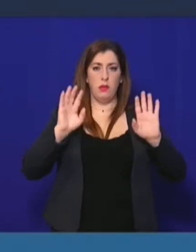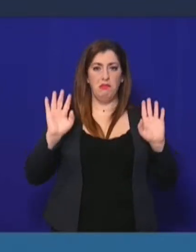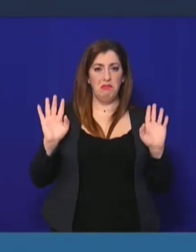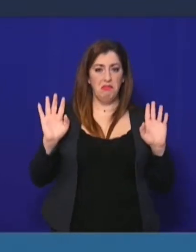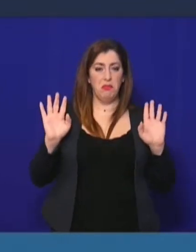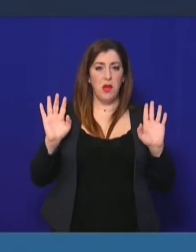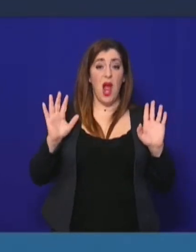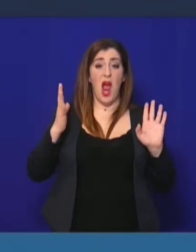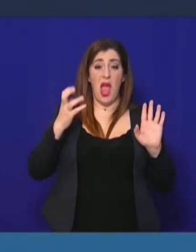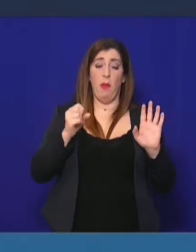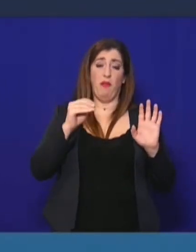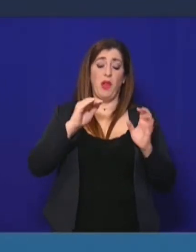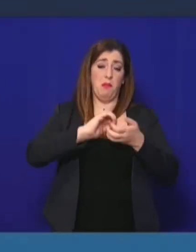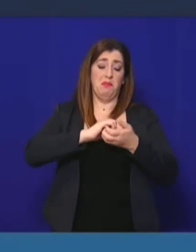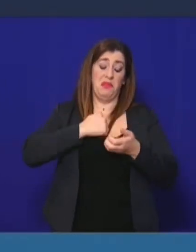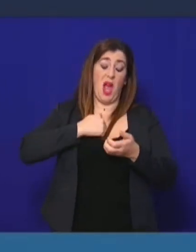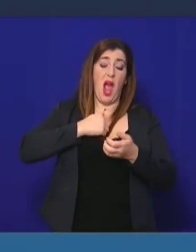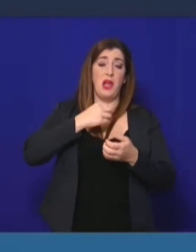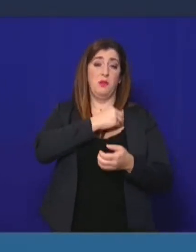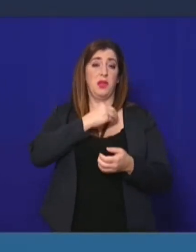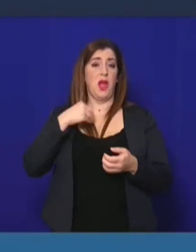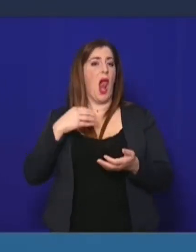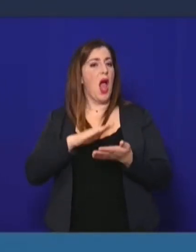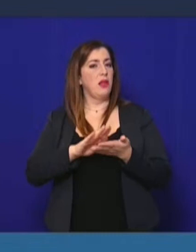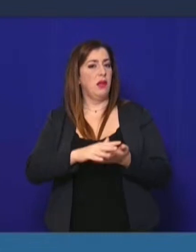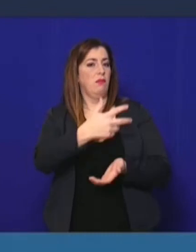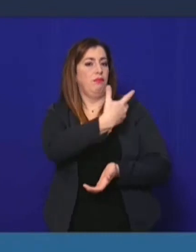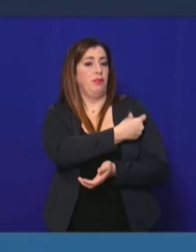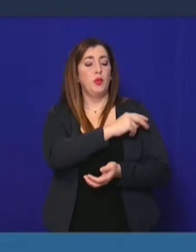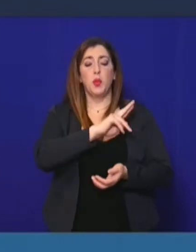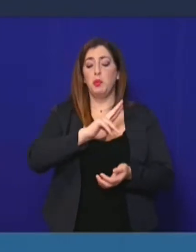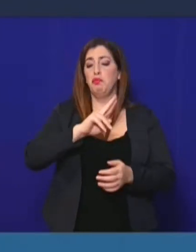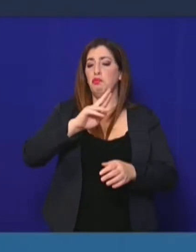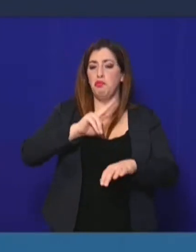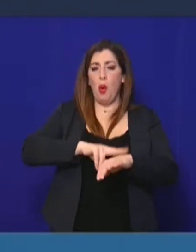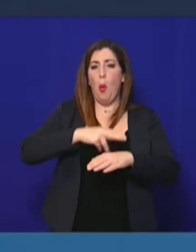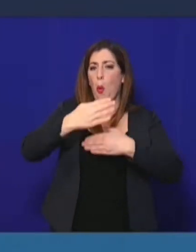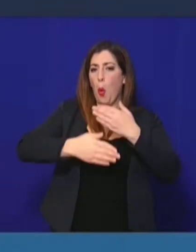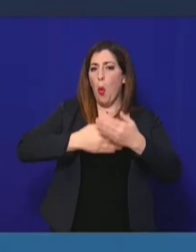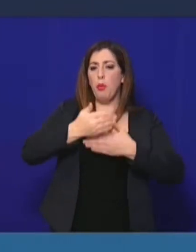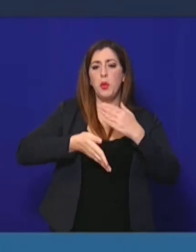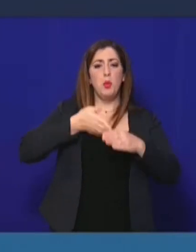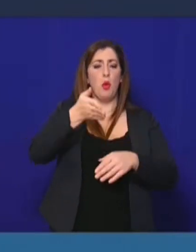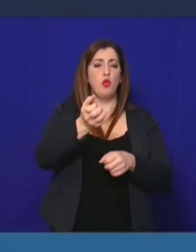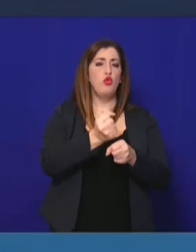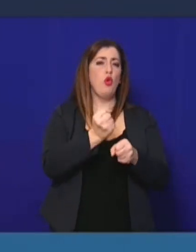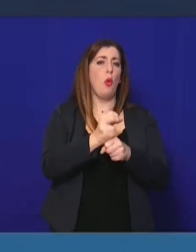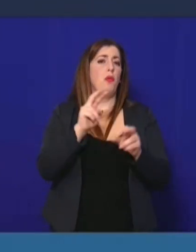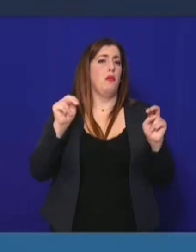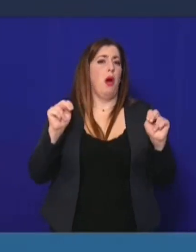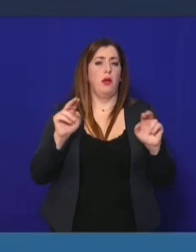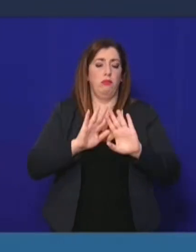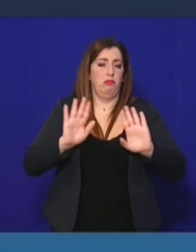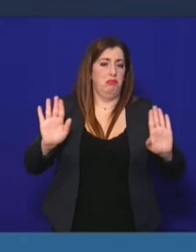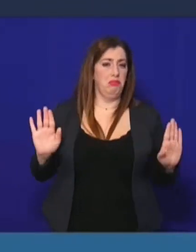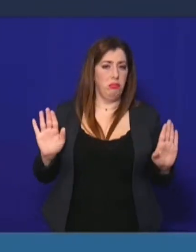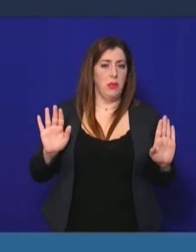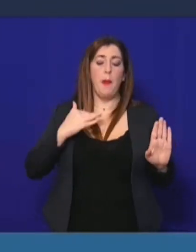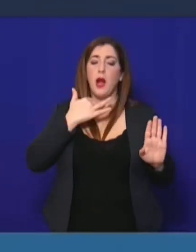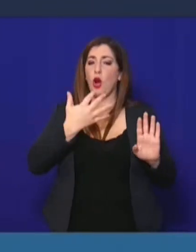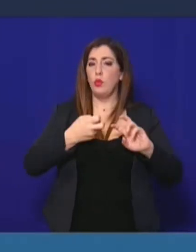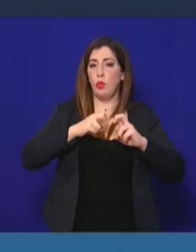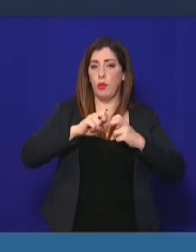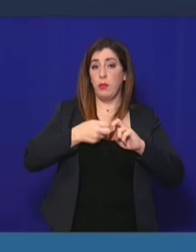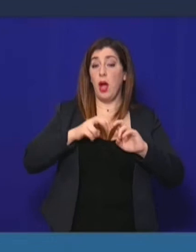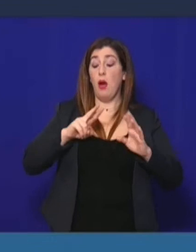diġà ħaduha u ma kellhom l-ebda side effects u baqgħu jitlu għax-xogħol ukoll regolari, jiġifieri xi ħaġa li hija tajba li inti meta tħares lejn